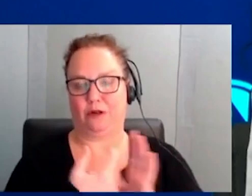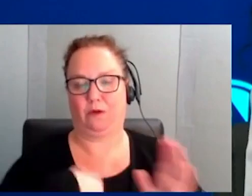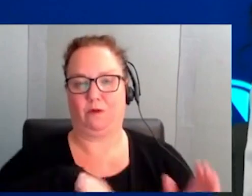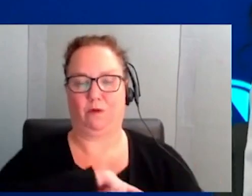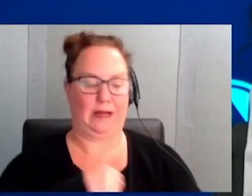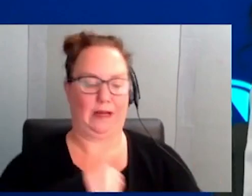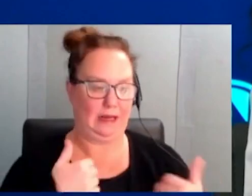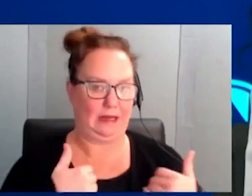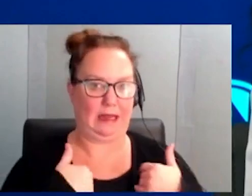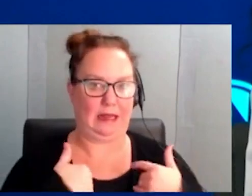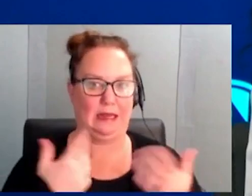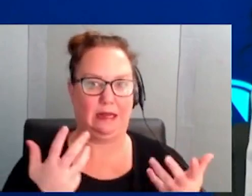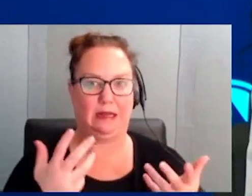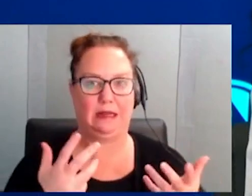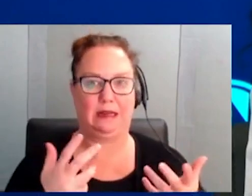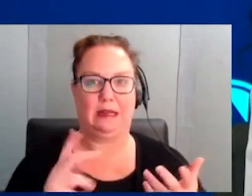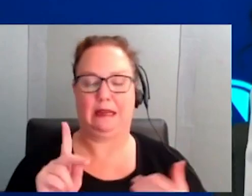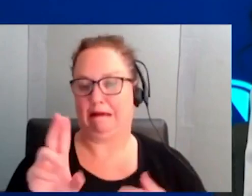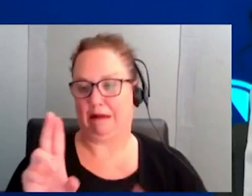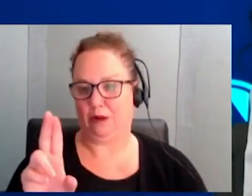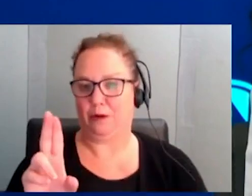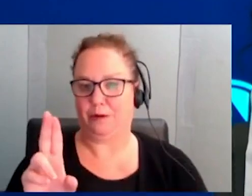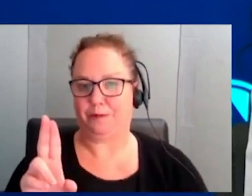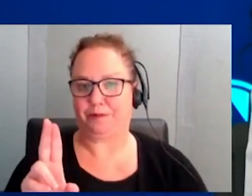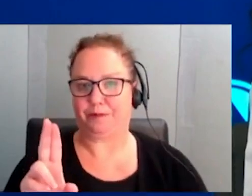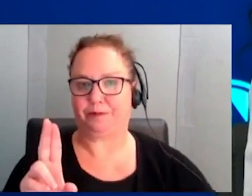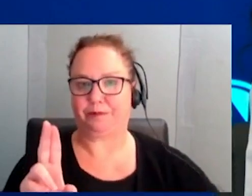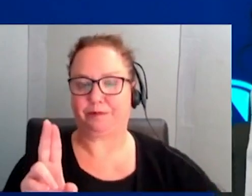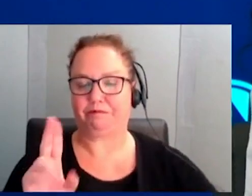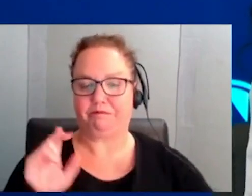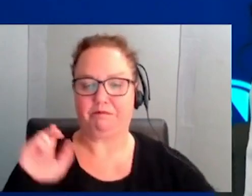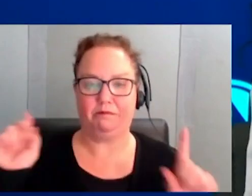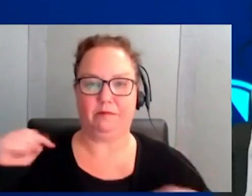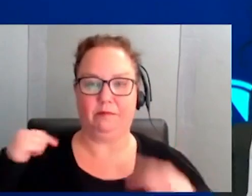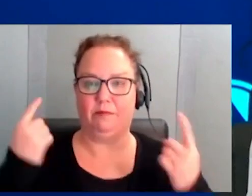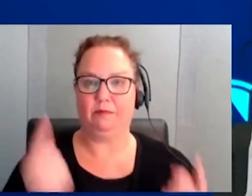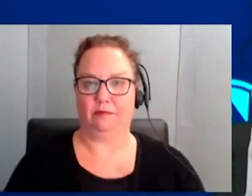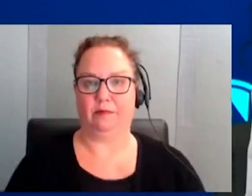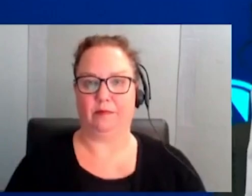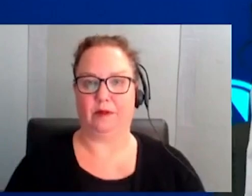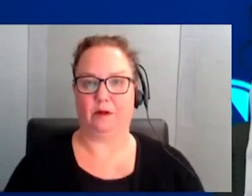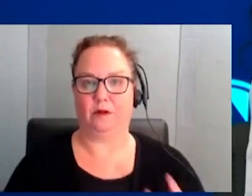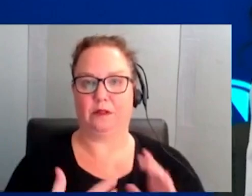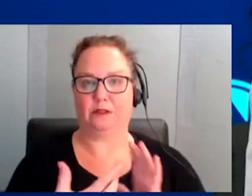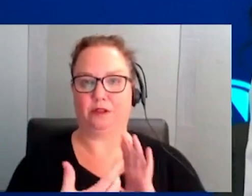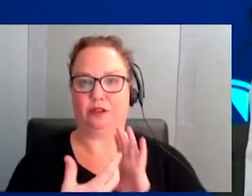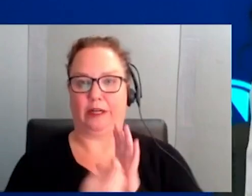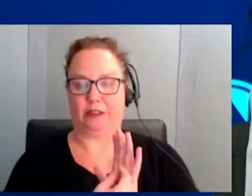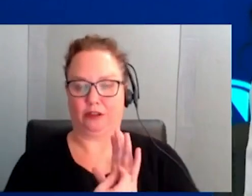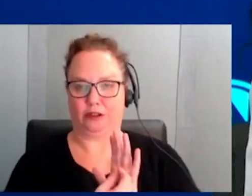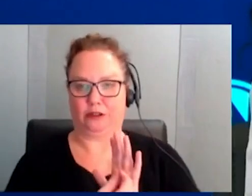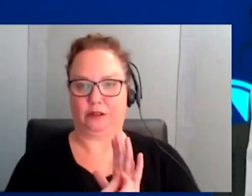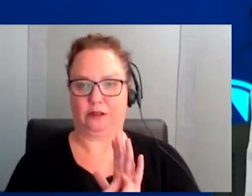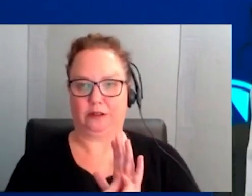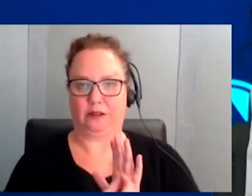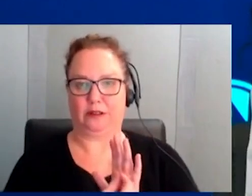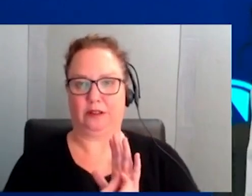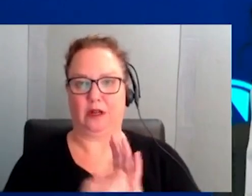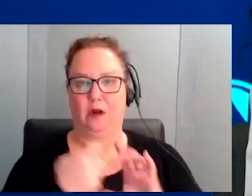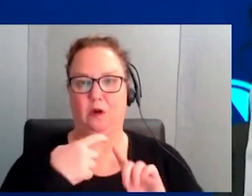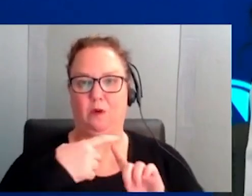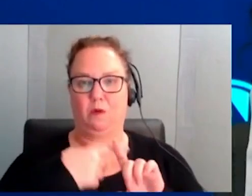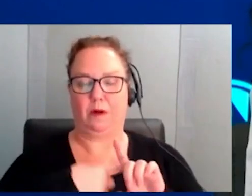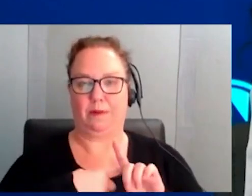University of Kansas Health System. And since then, we have seen that once we give the injection, it's got a 1 month period